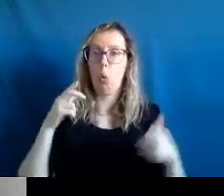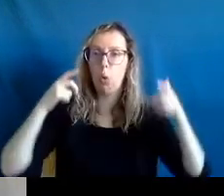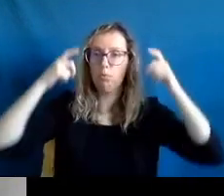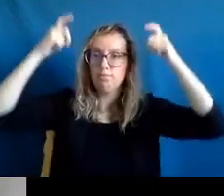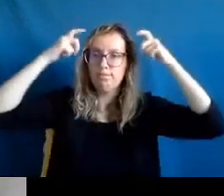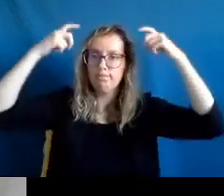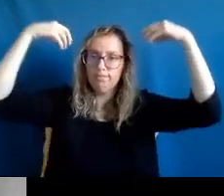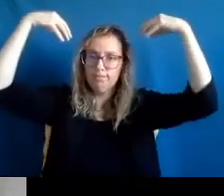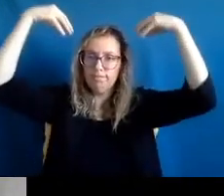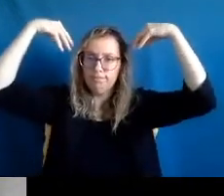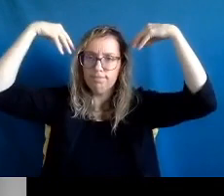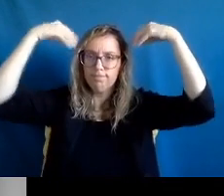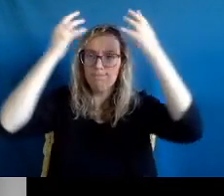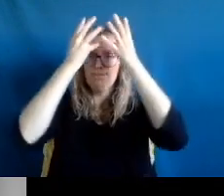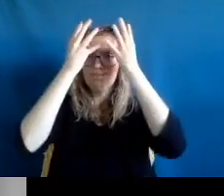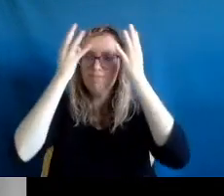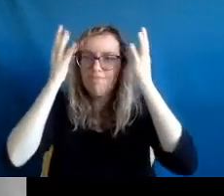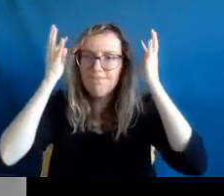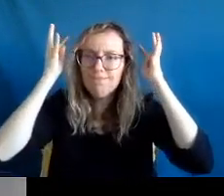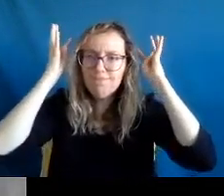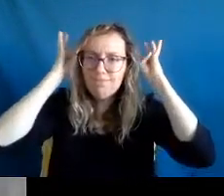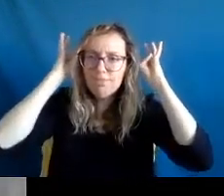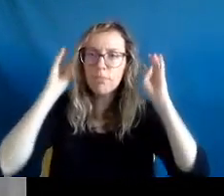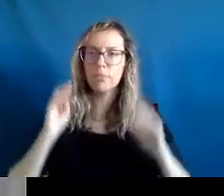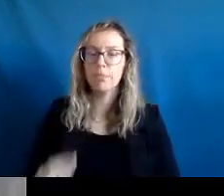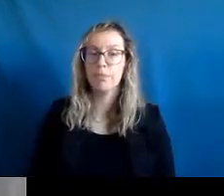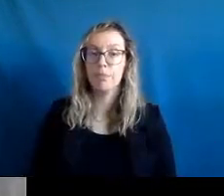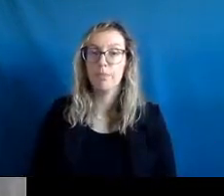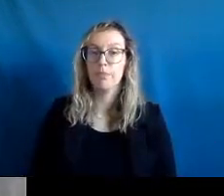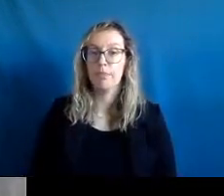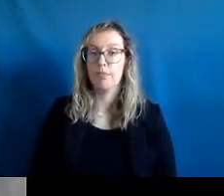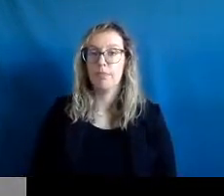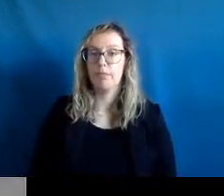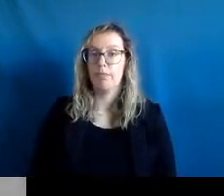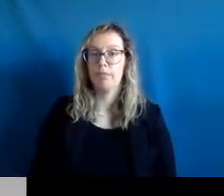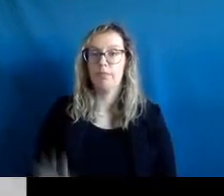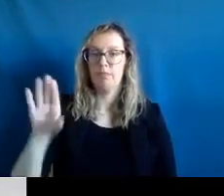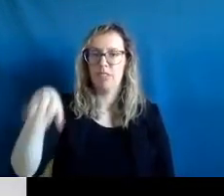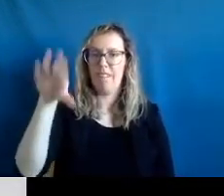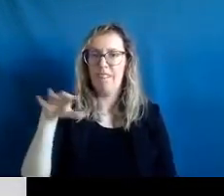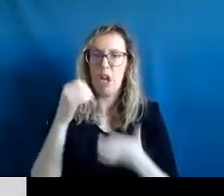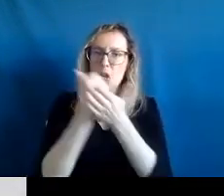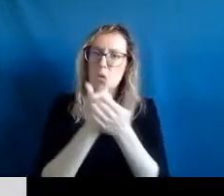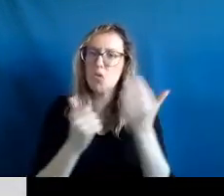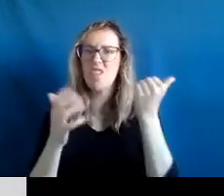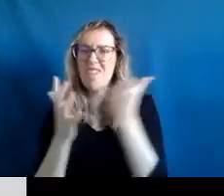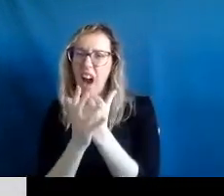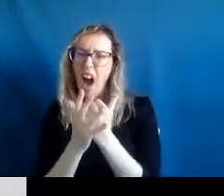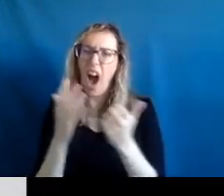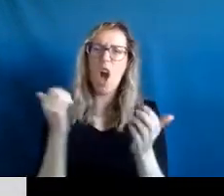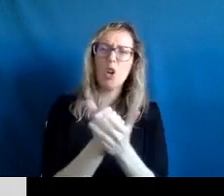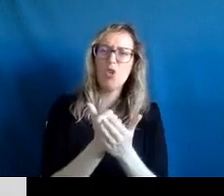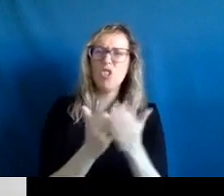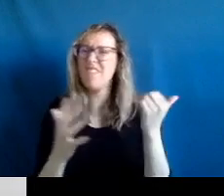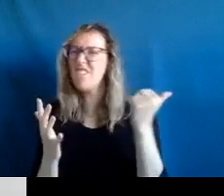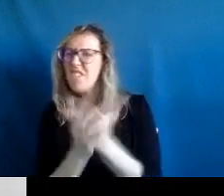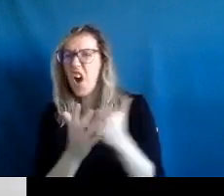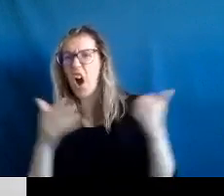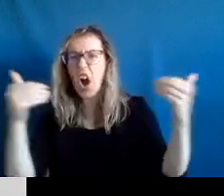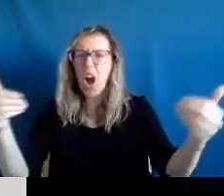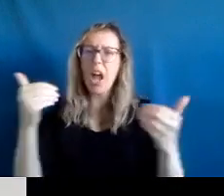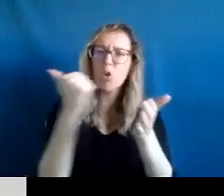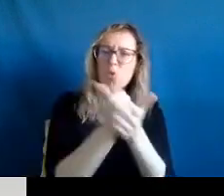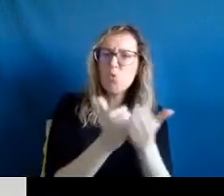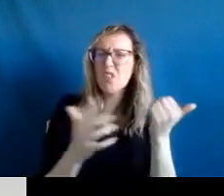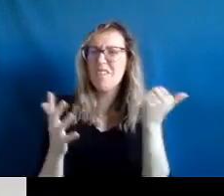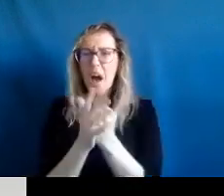chief priests and their deputies saw him, they shouted, "Crucify! Crucify! Crucify! Crucify! Crucify!